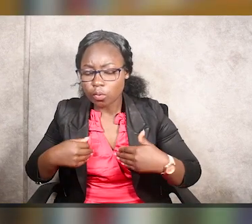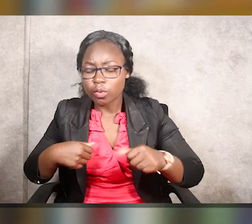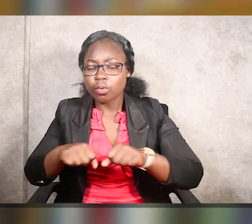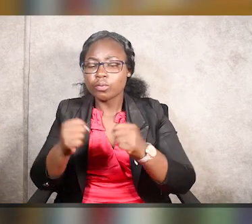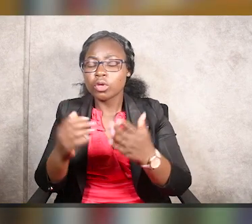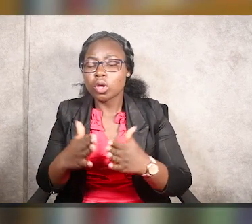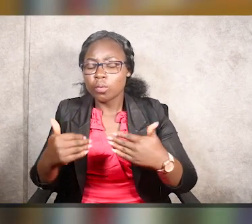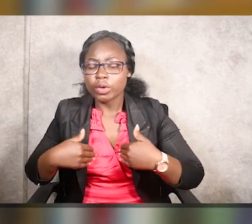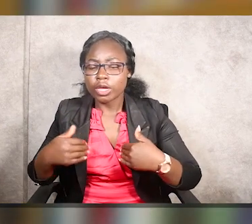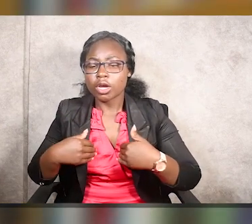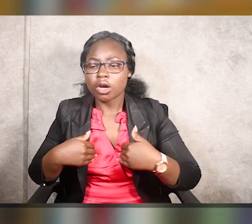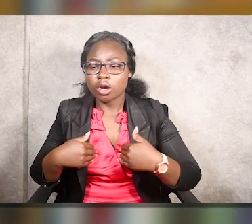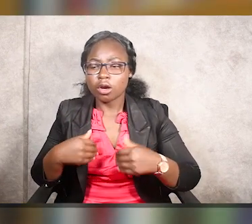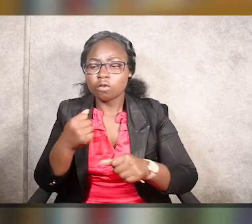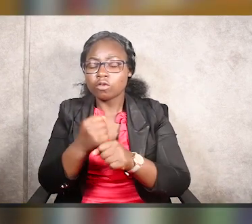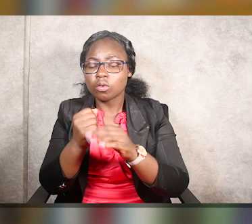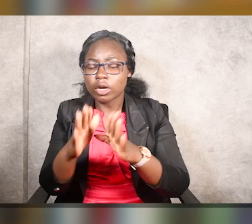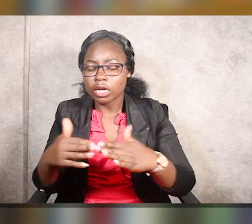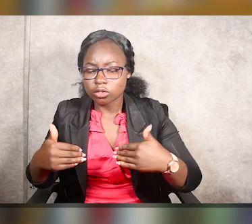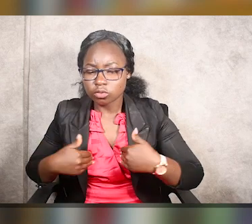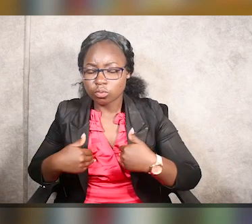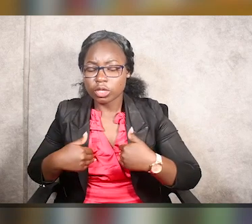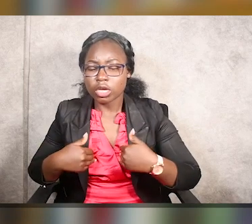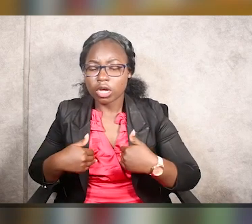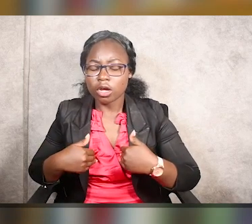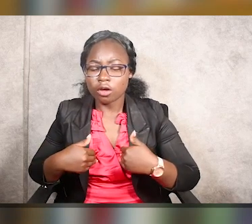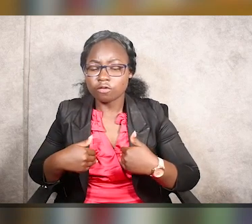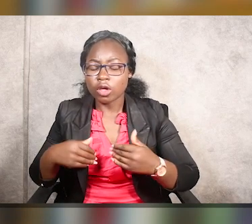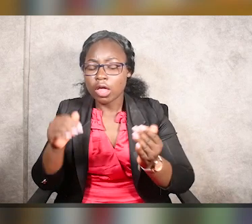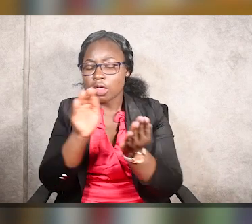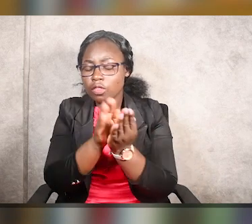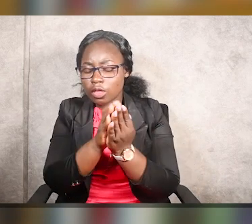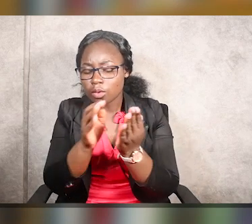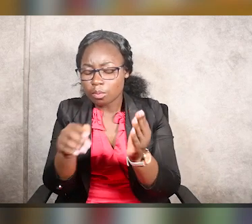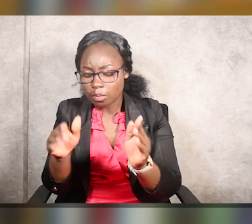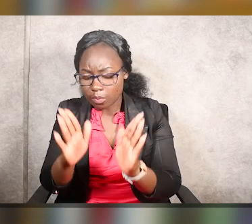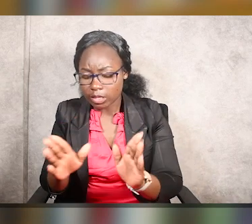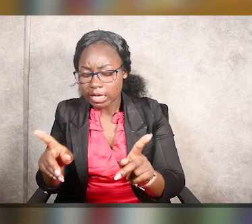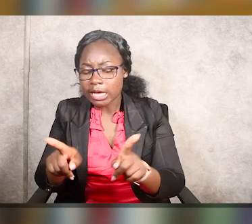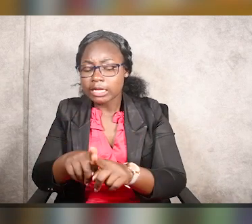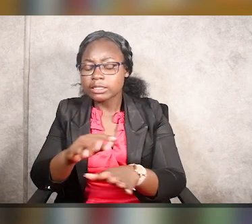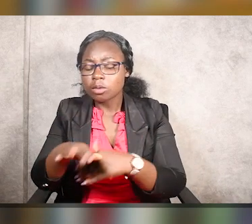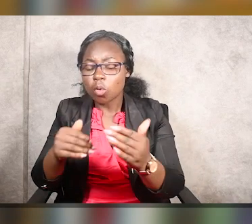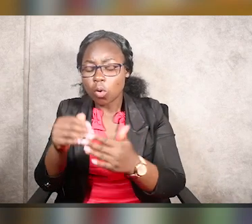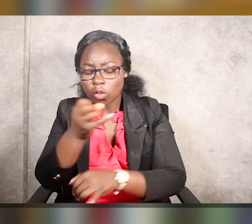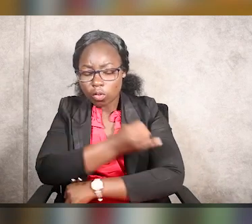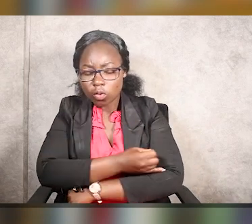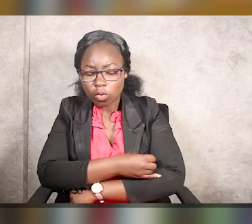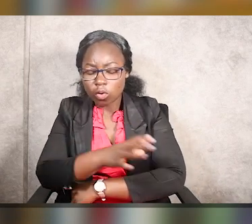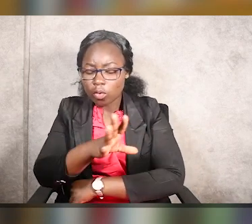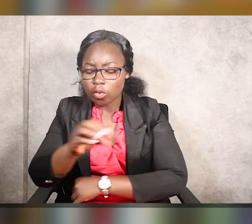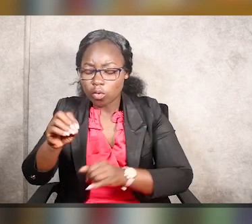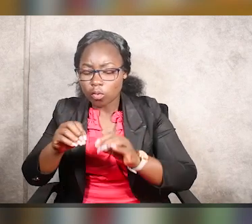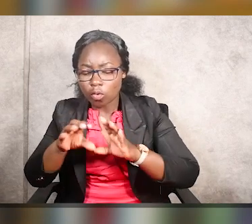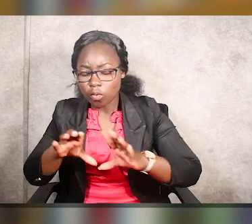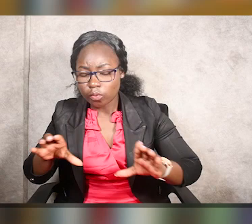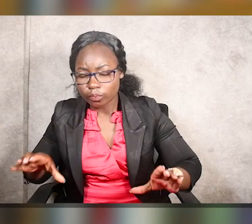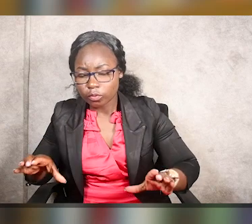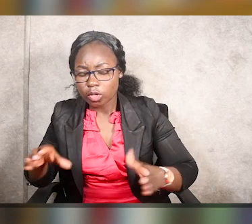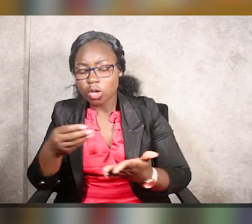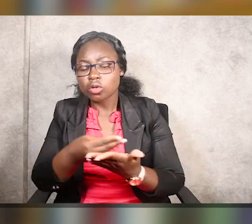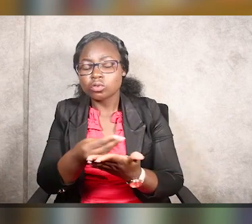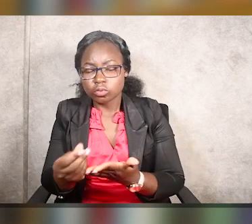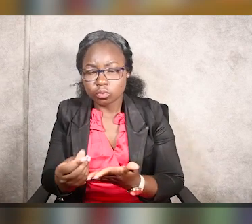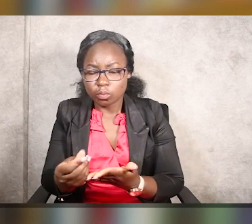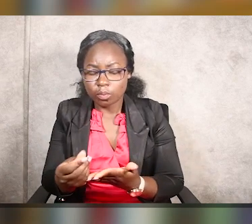have dealers, we have commercial banks, and all these institutions that go to the financial market to buy financial instruments.